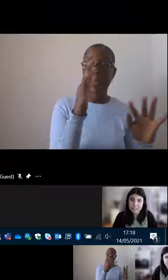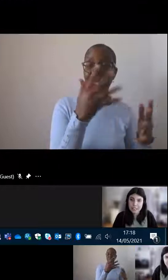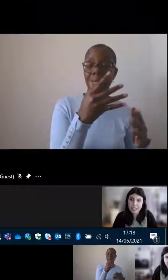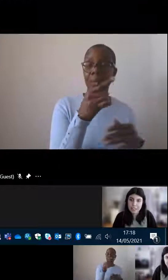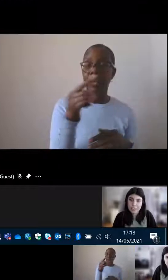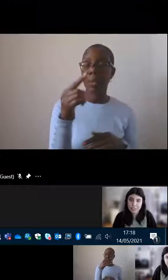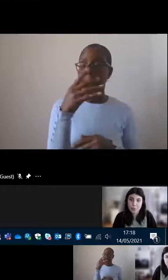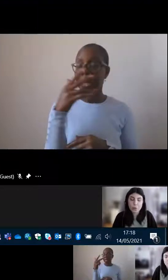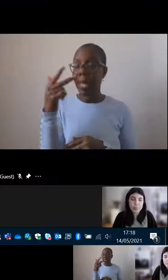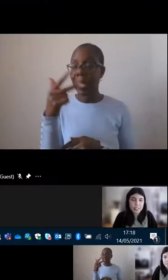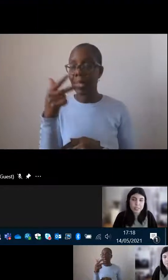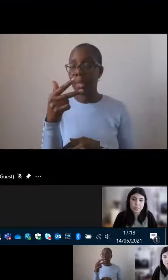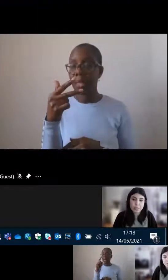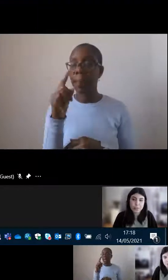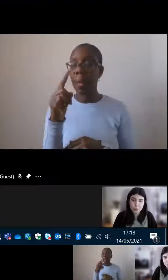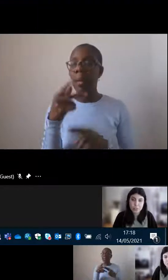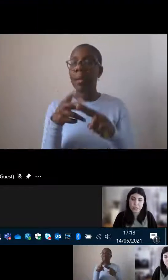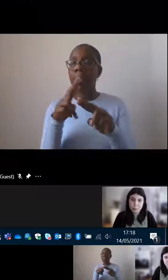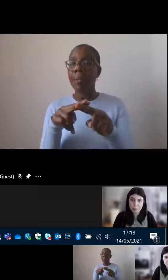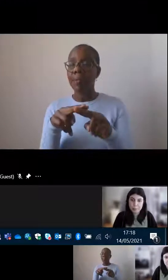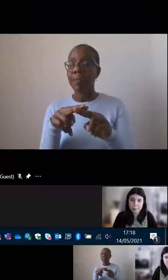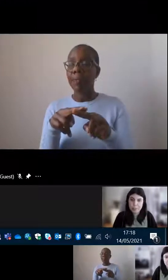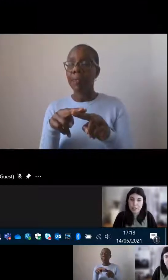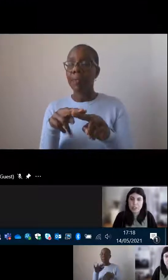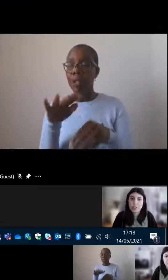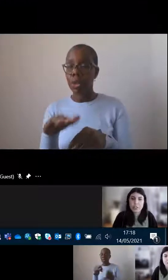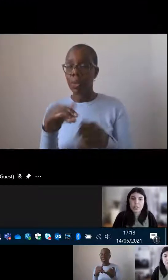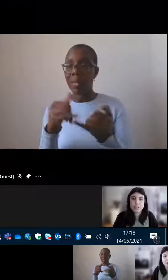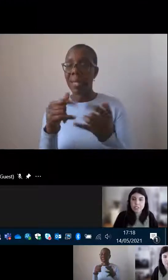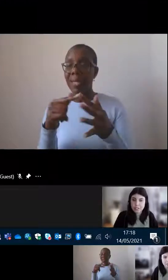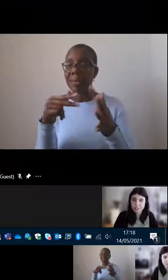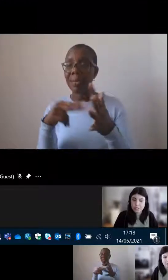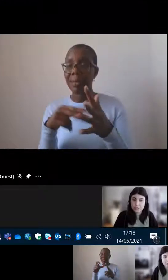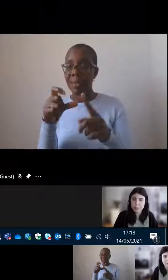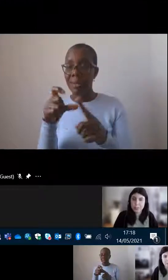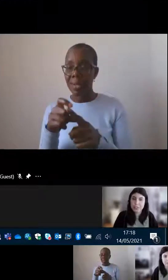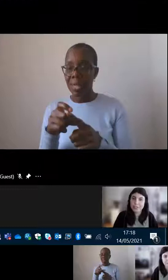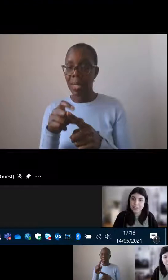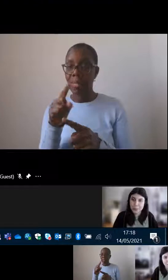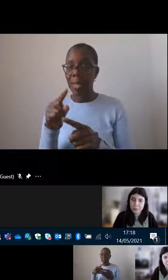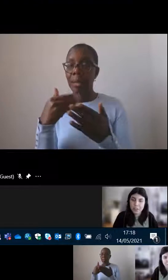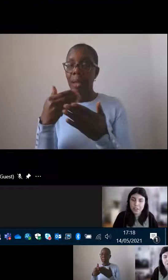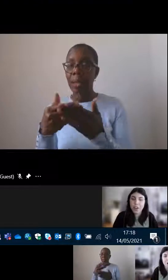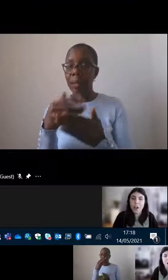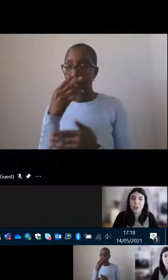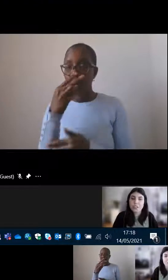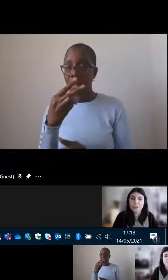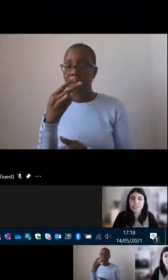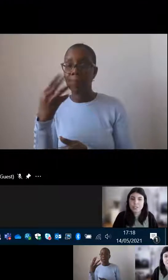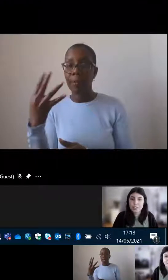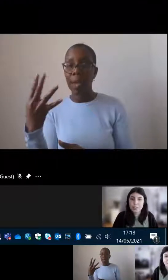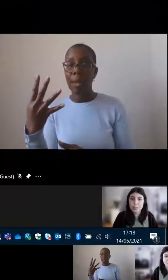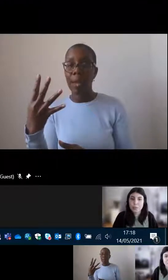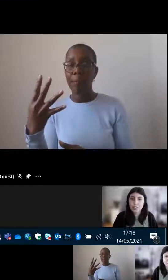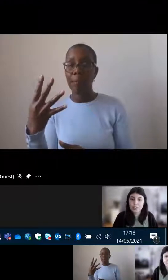that live in or they attend school in Newham. You can contact us by phone